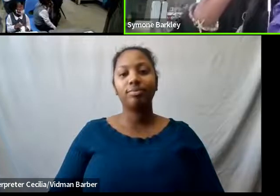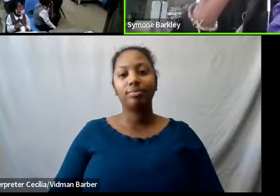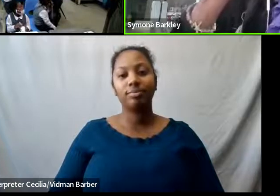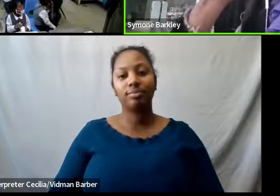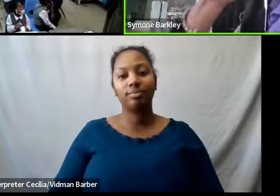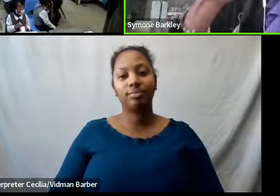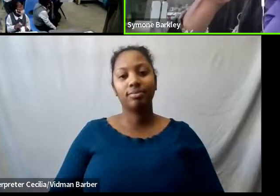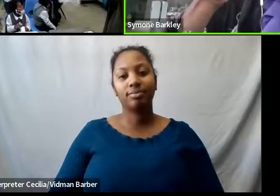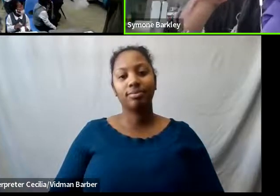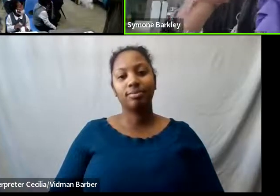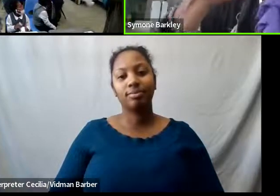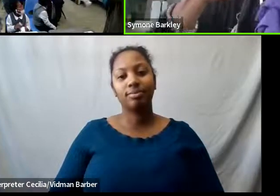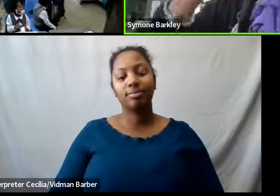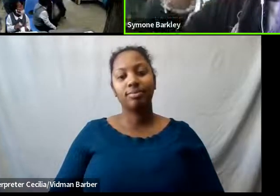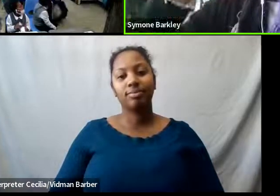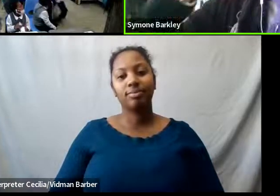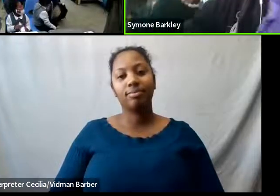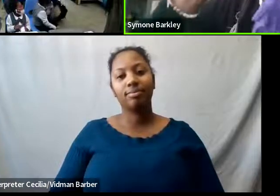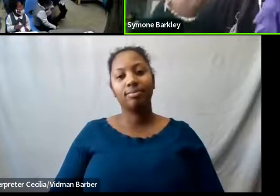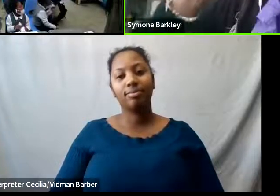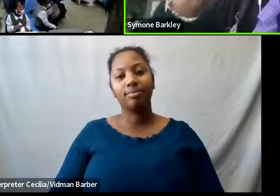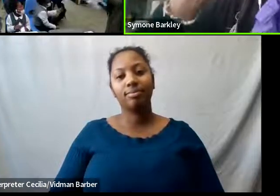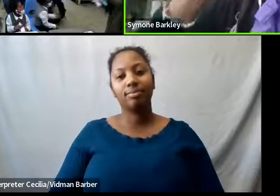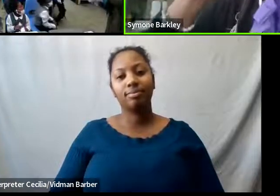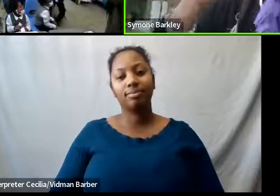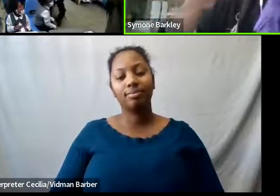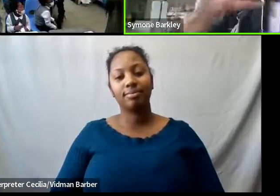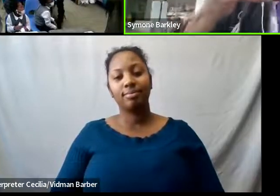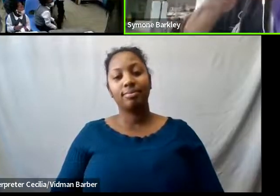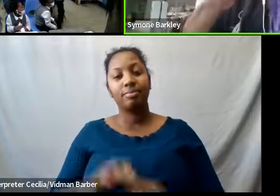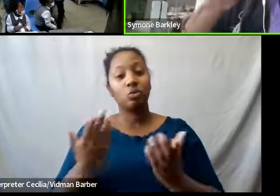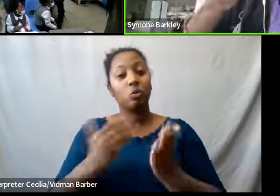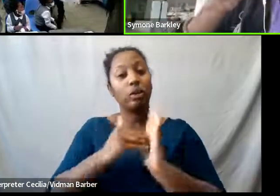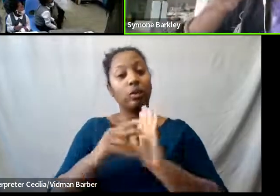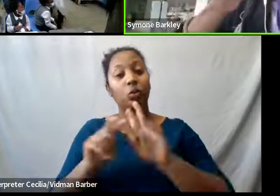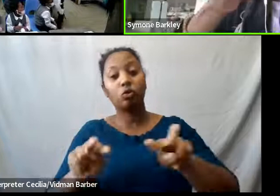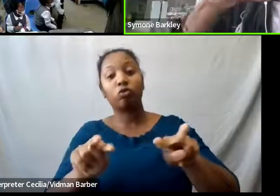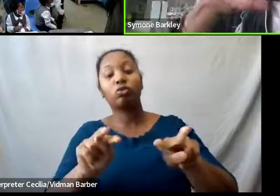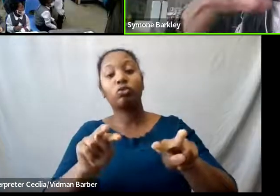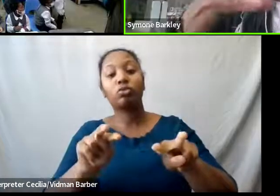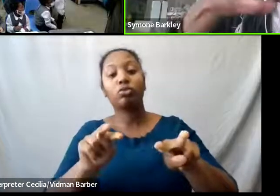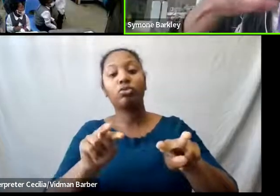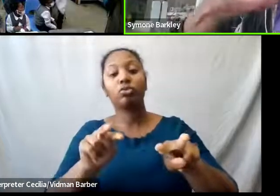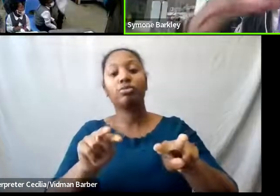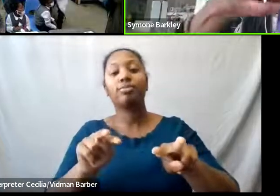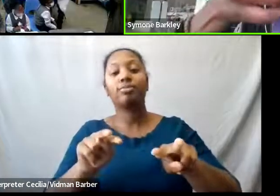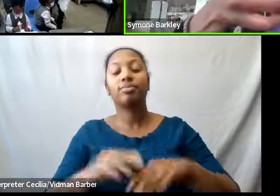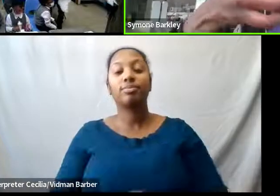from the top, one from the bottom, tie a knot.